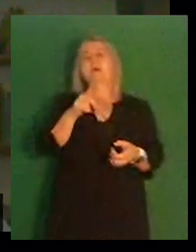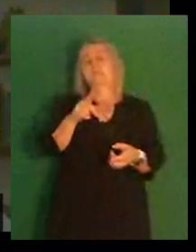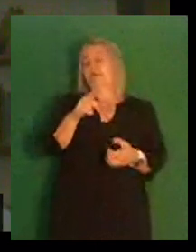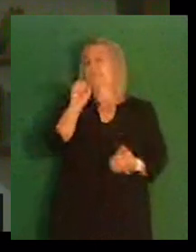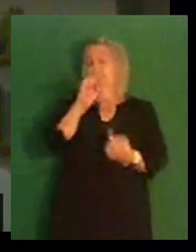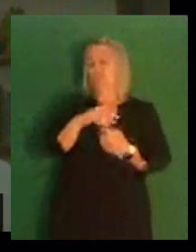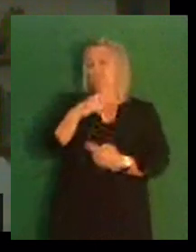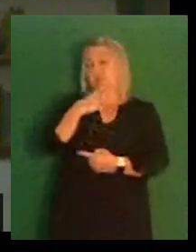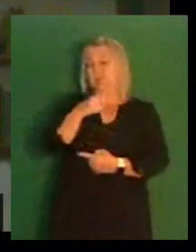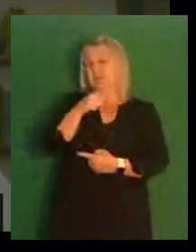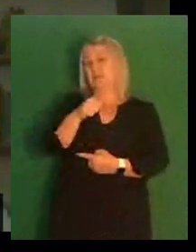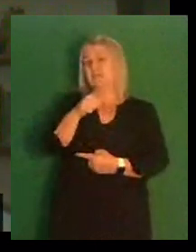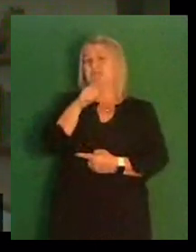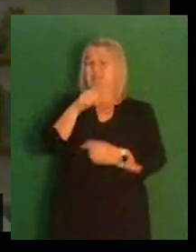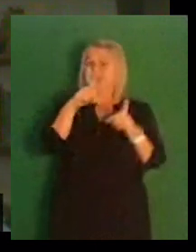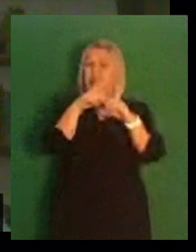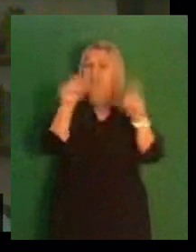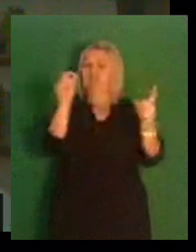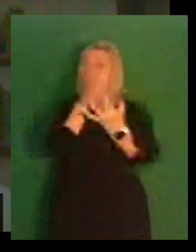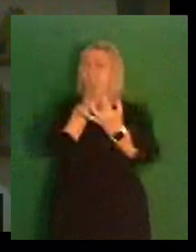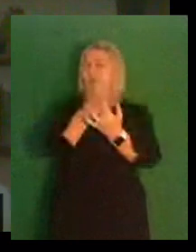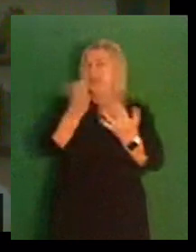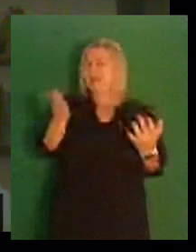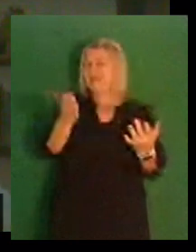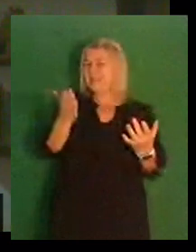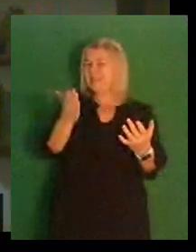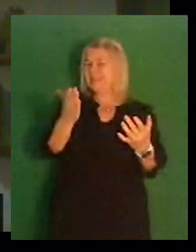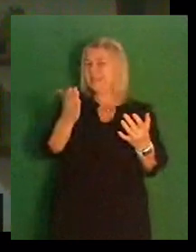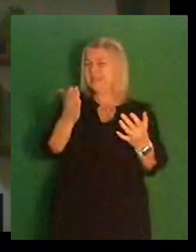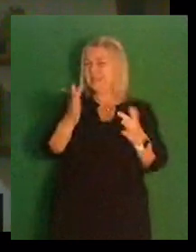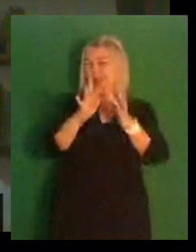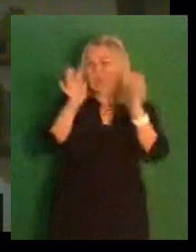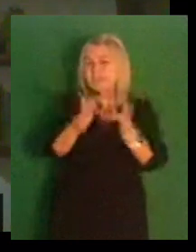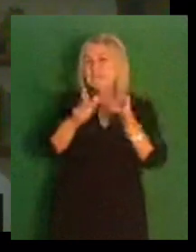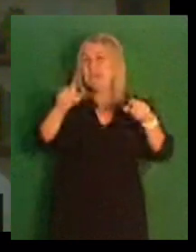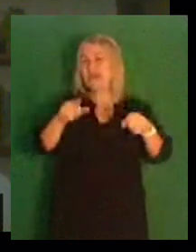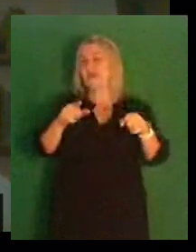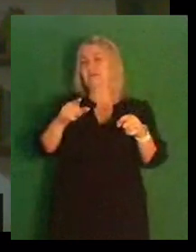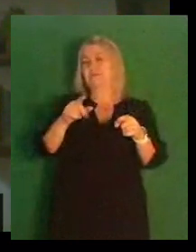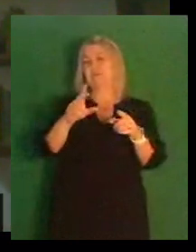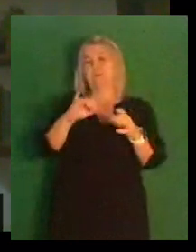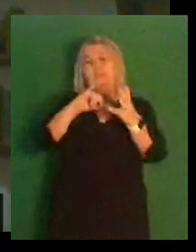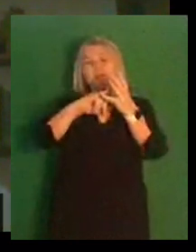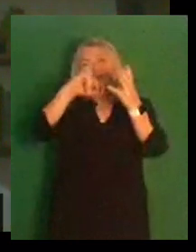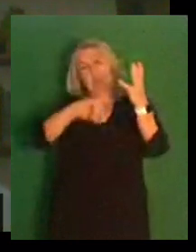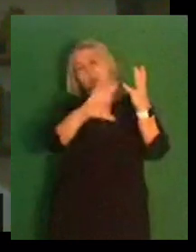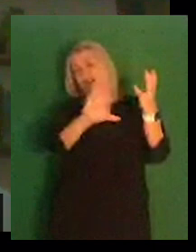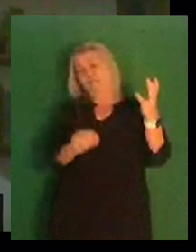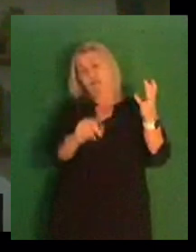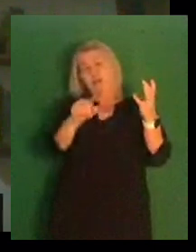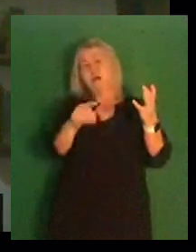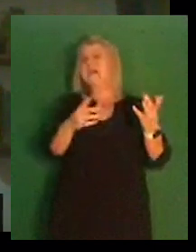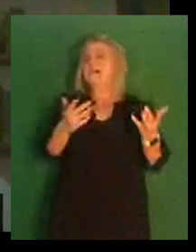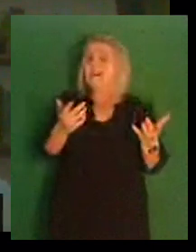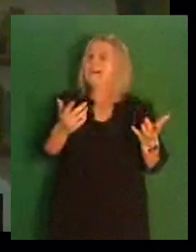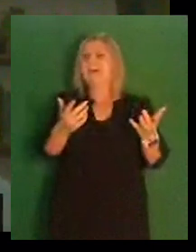the digital divide or access to internet or devices is we